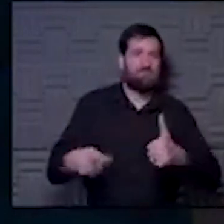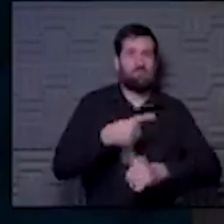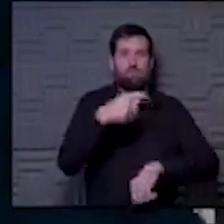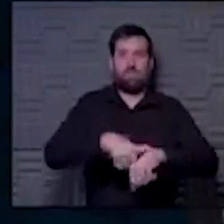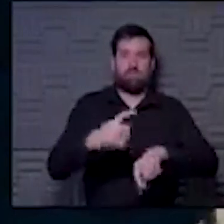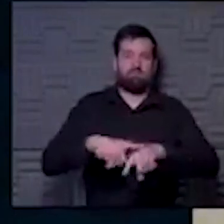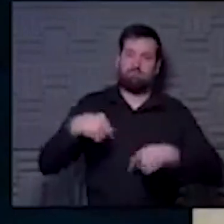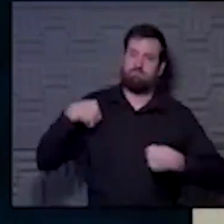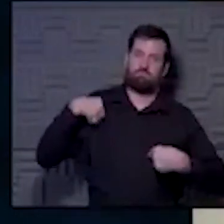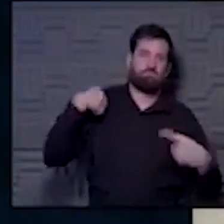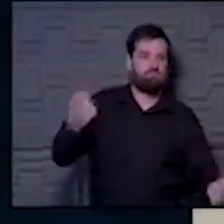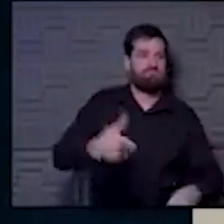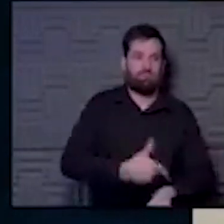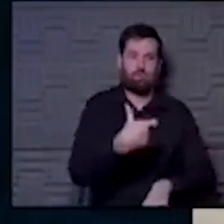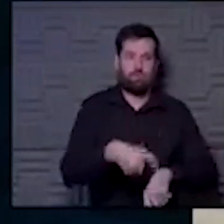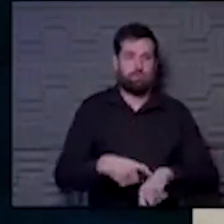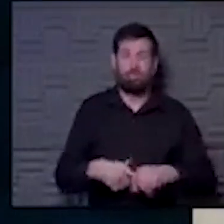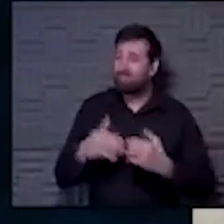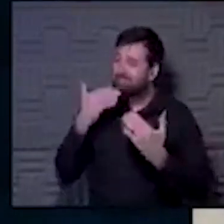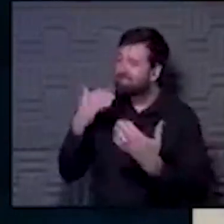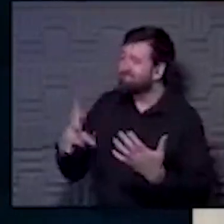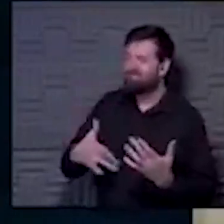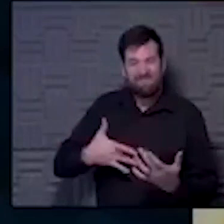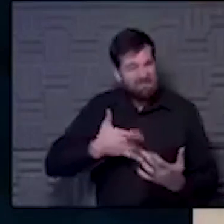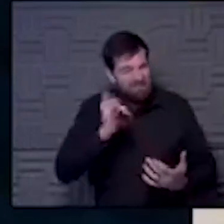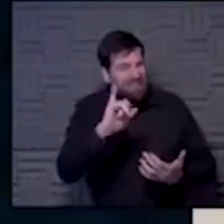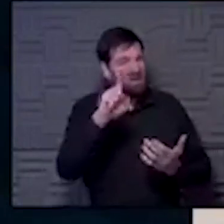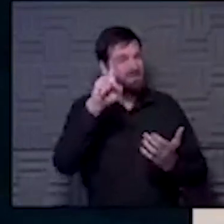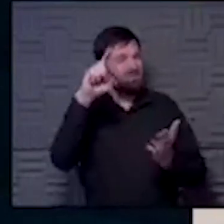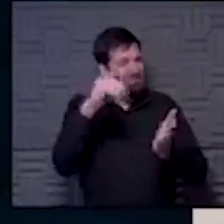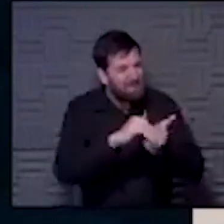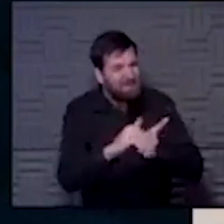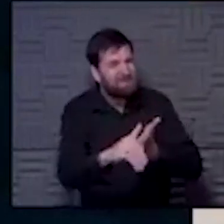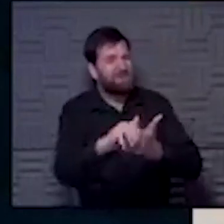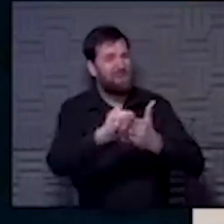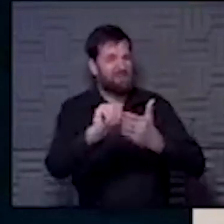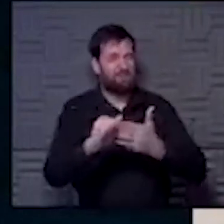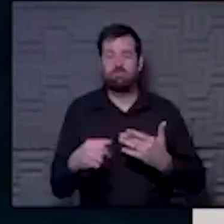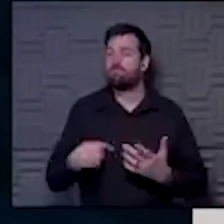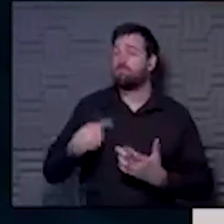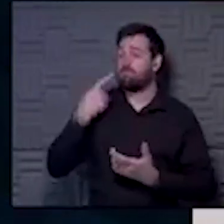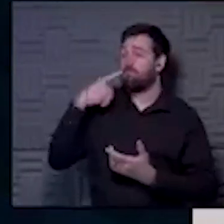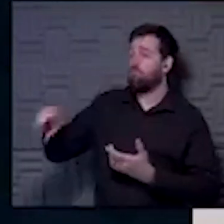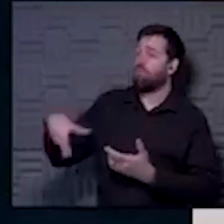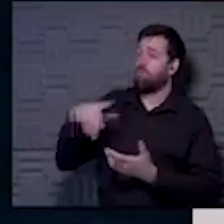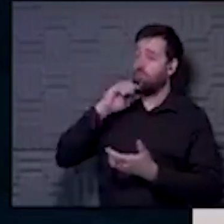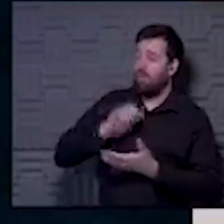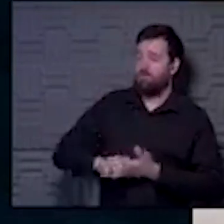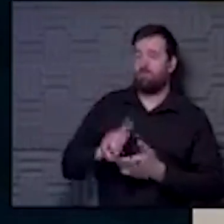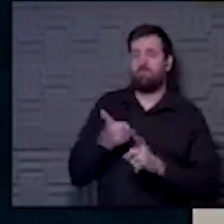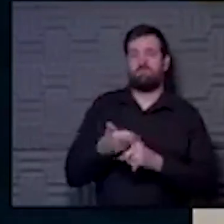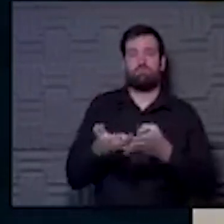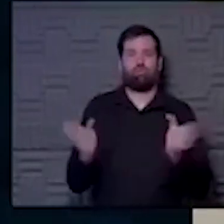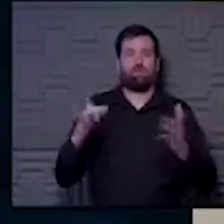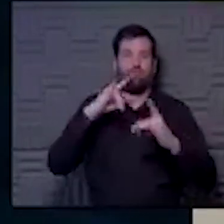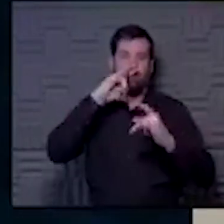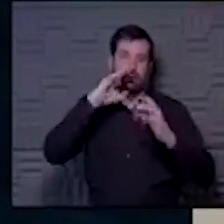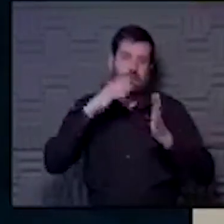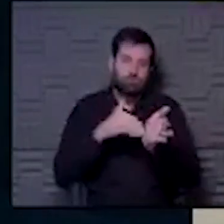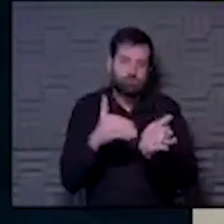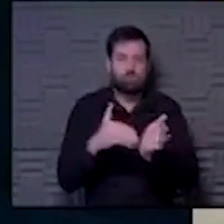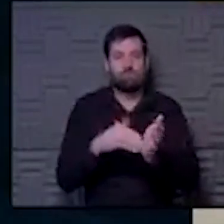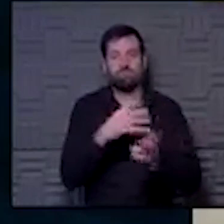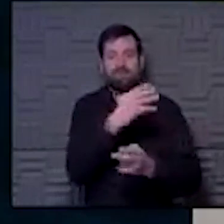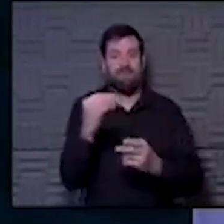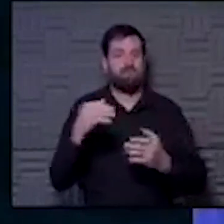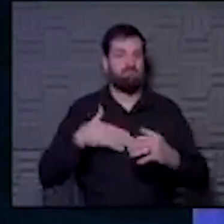time. How do you feel? I feel like $1 million. I got the shot for my wife, who's a general pediatrician, and I got the shot